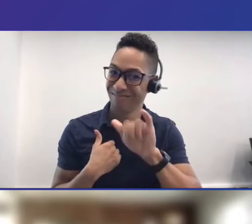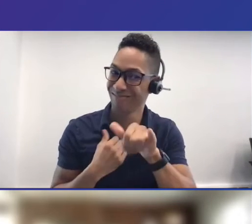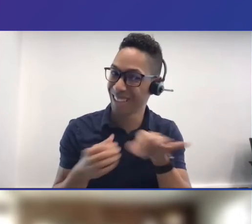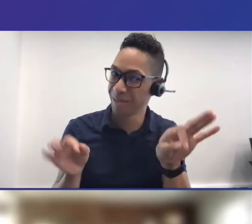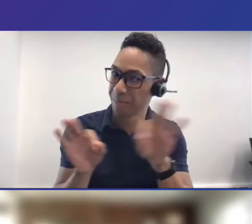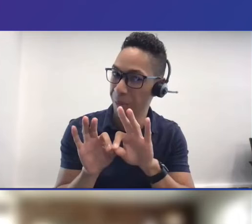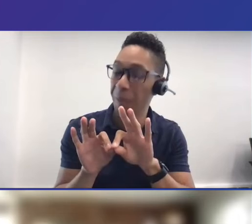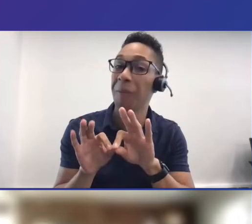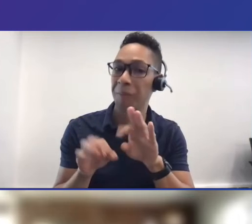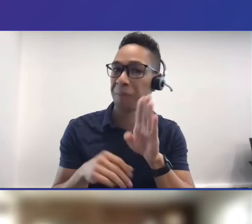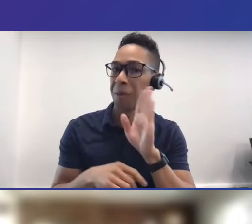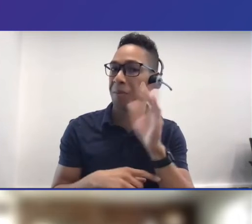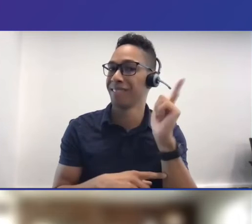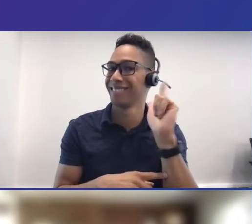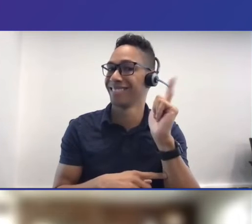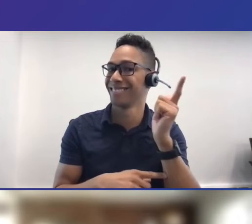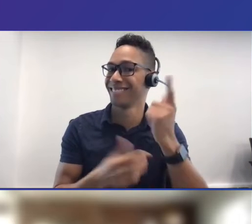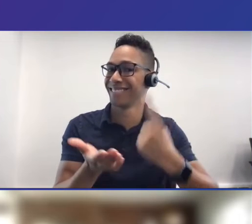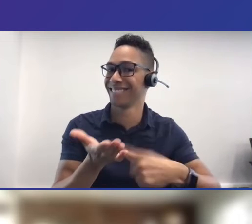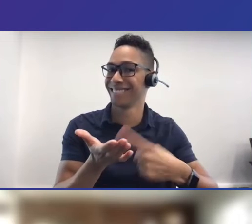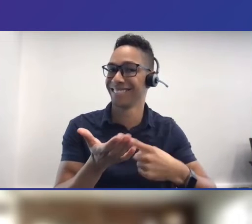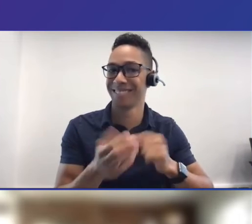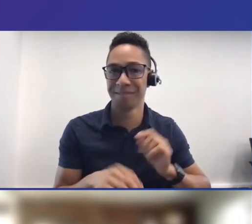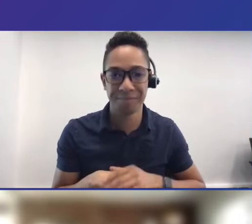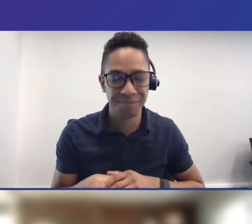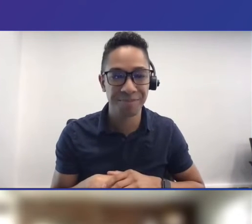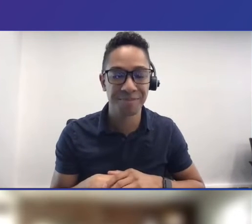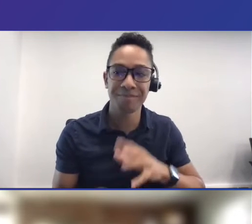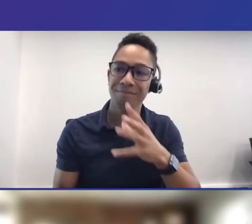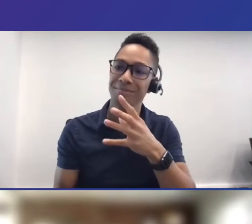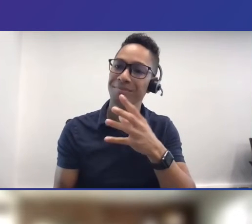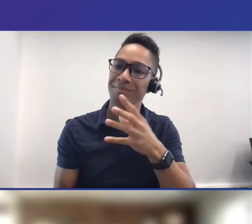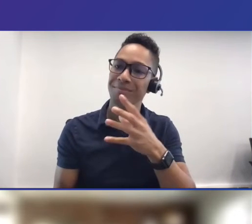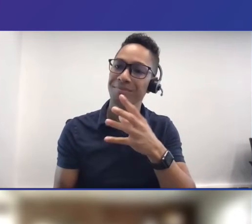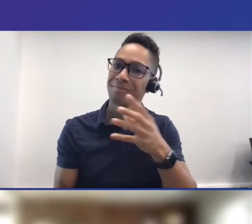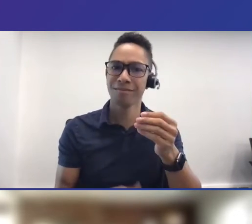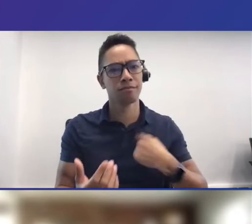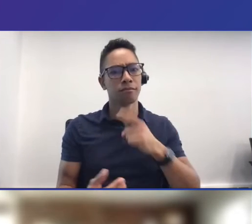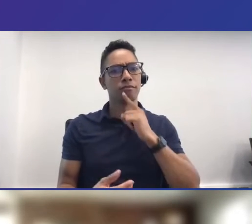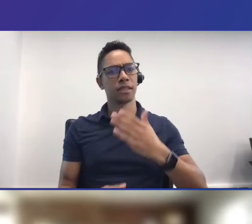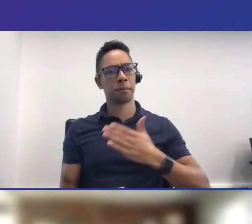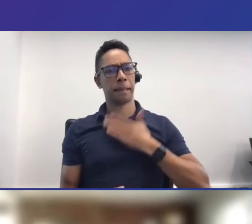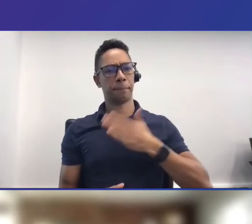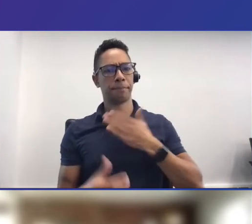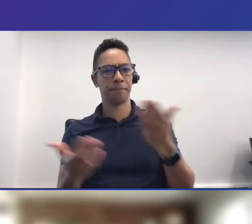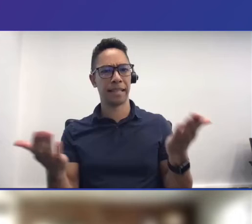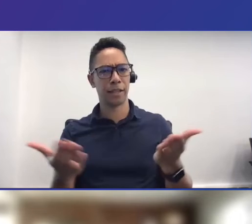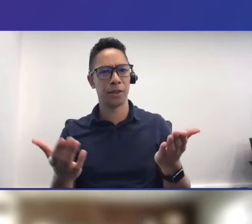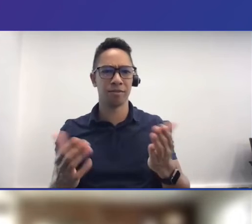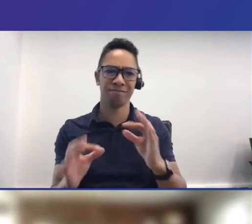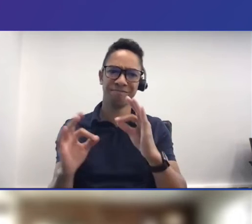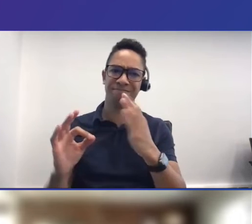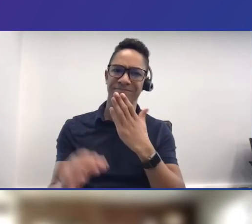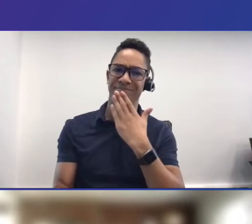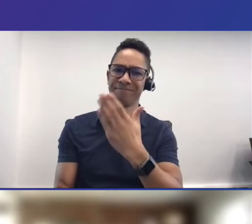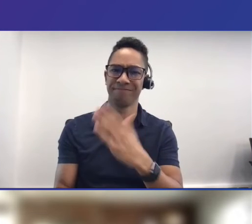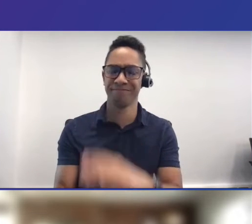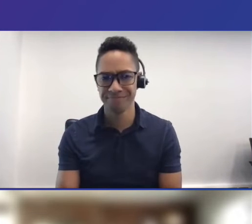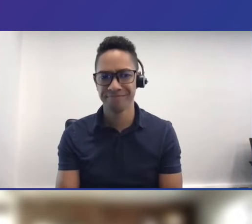that. And I'm very happy to be here. Thank you. How